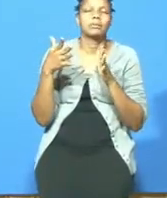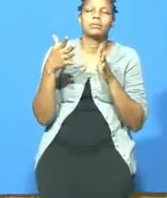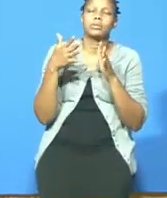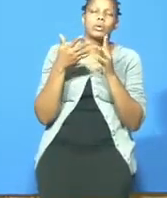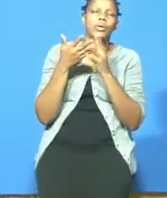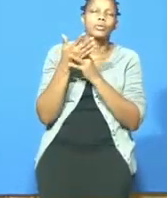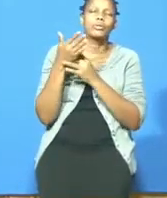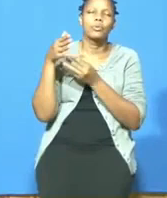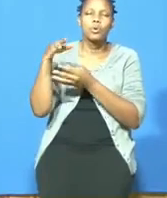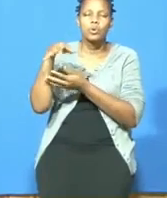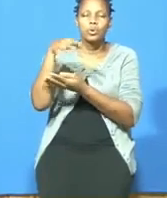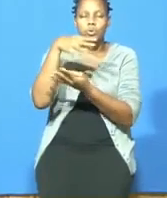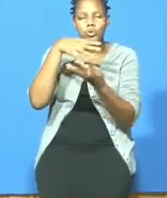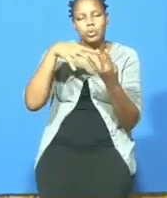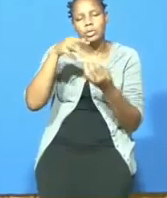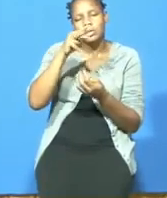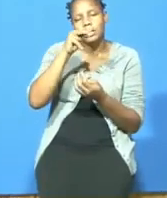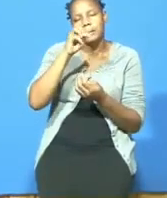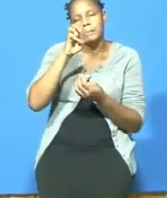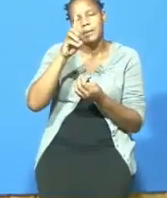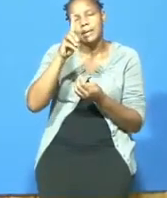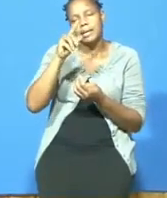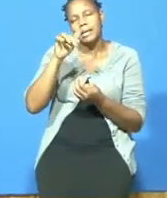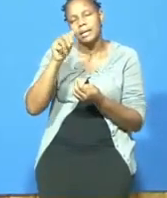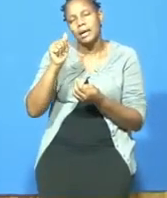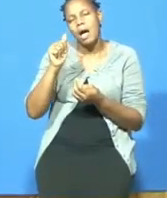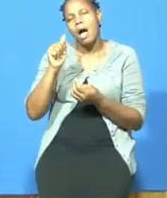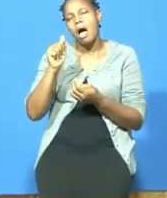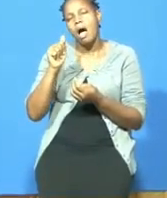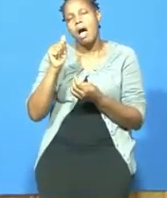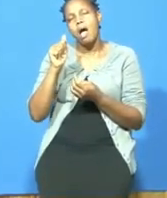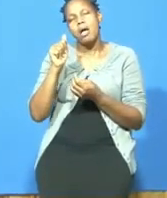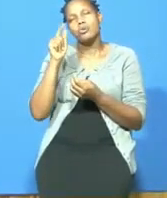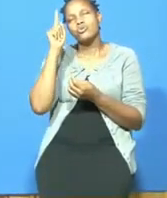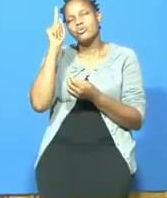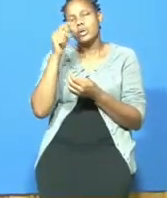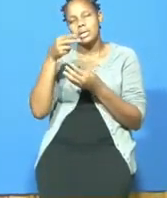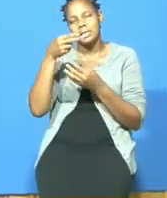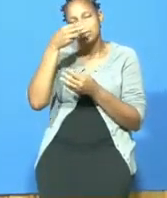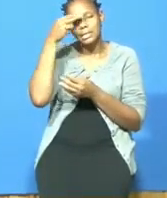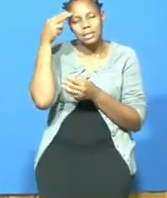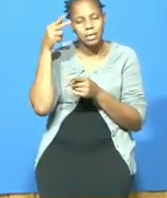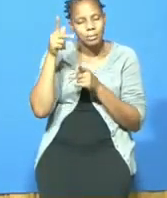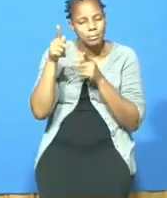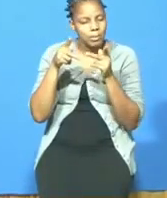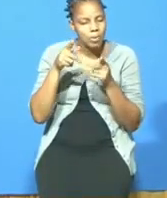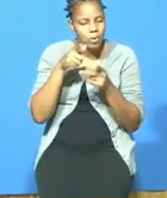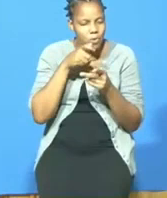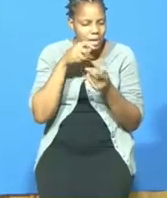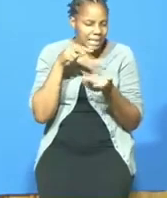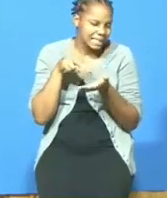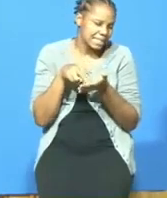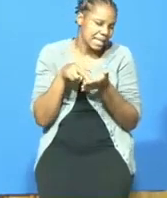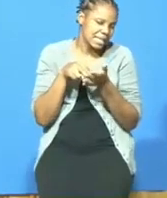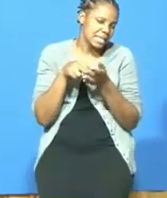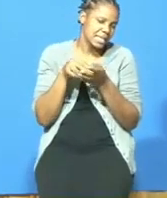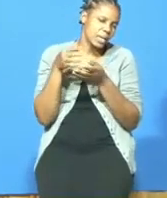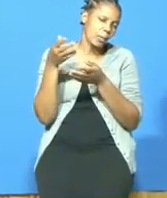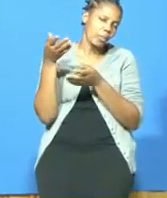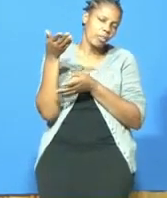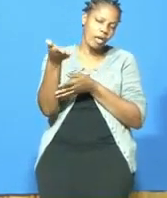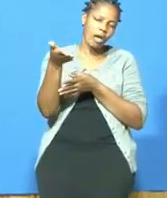media. You're sealing your people. They're standing in a